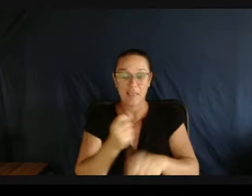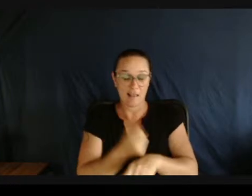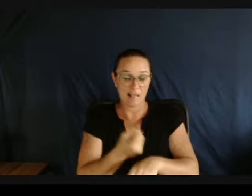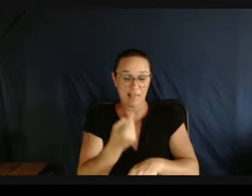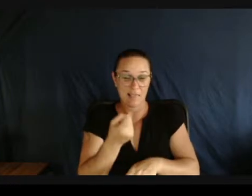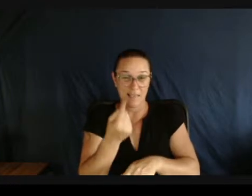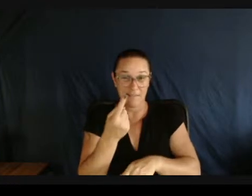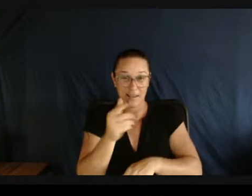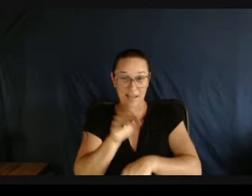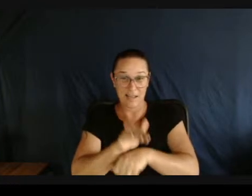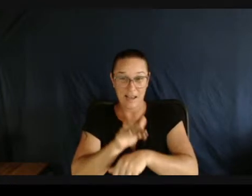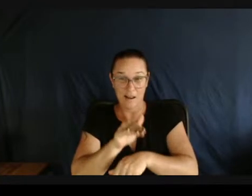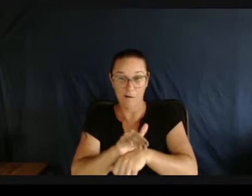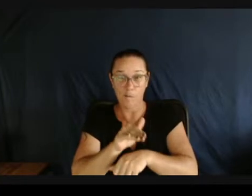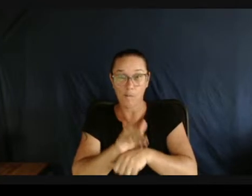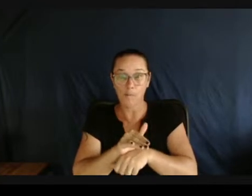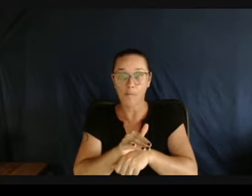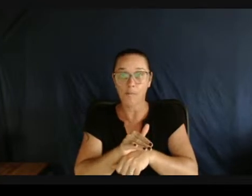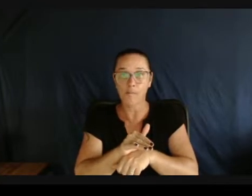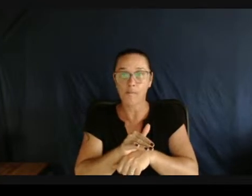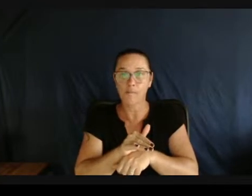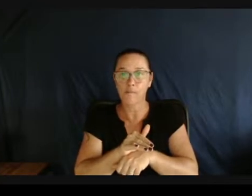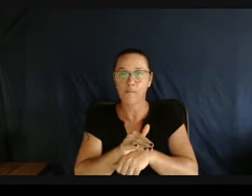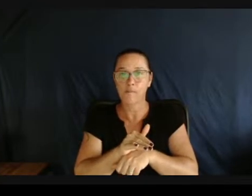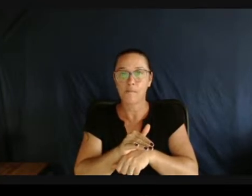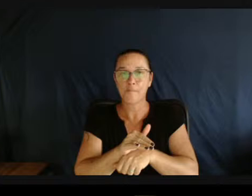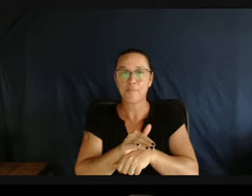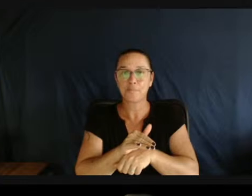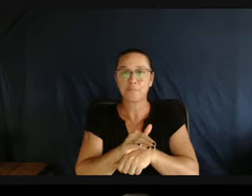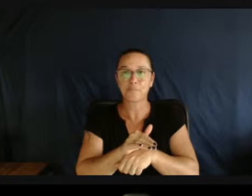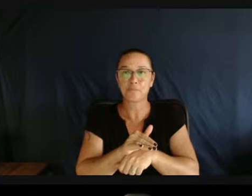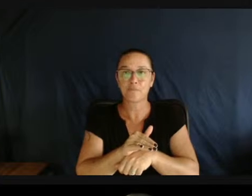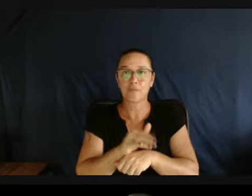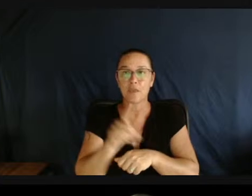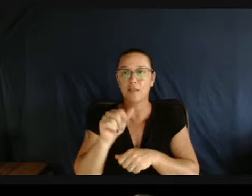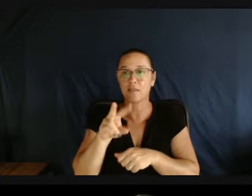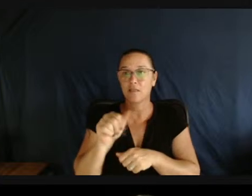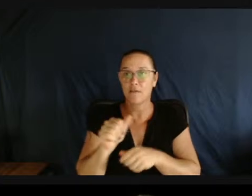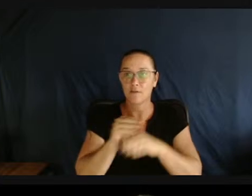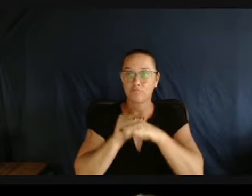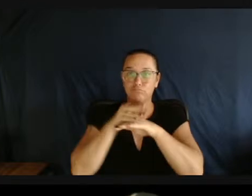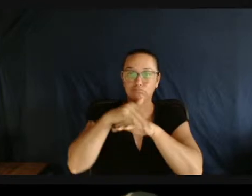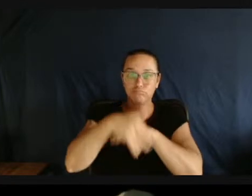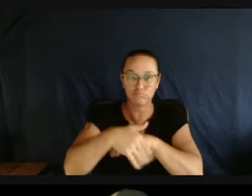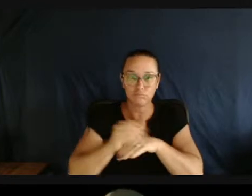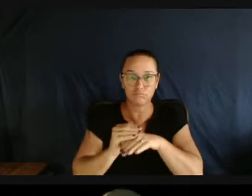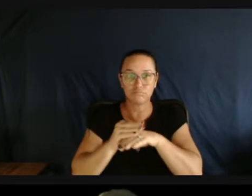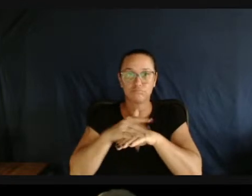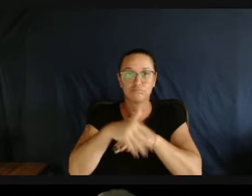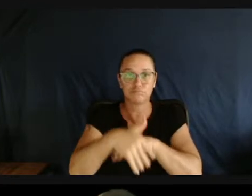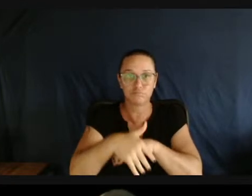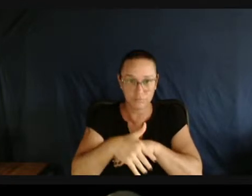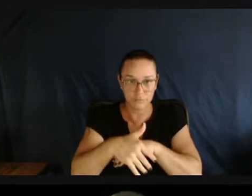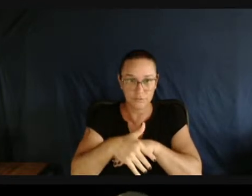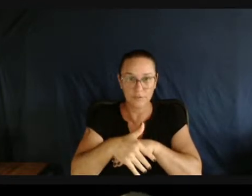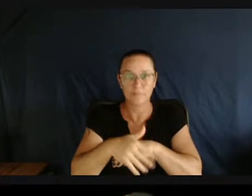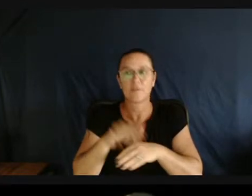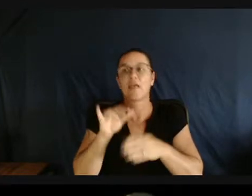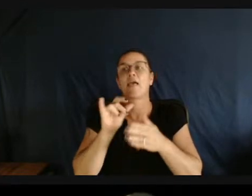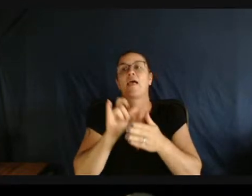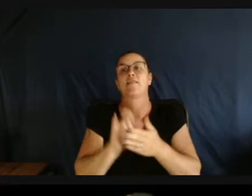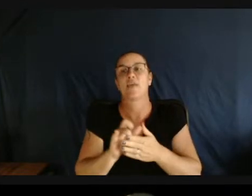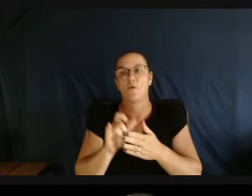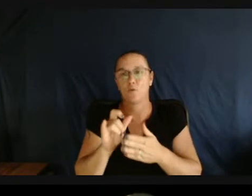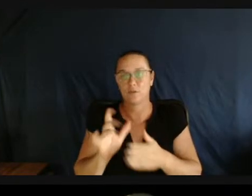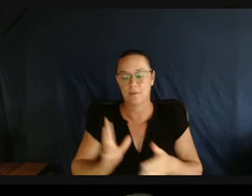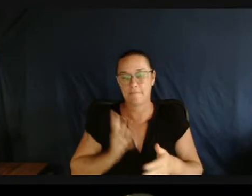here, is this on here? Yeah, by about 11 p.m. is when lava began overflowing from the north vent. And that's the official start